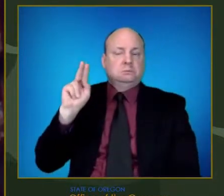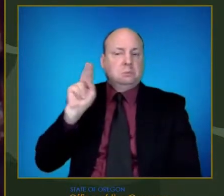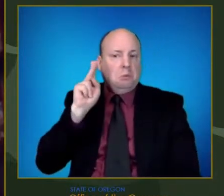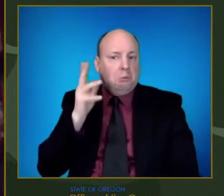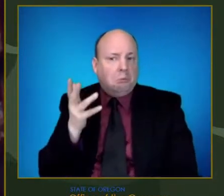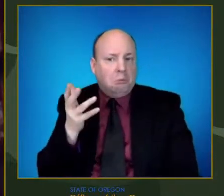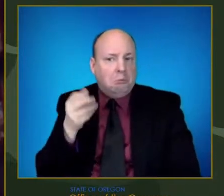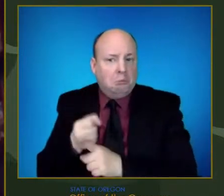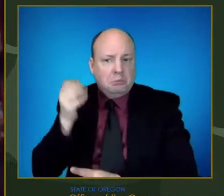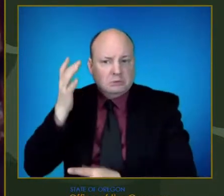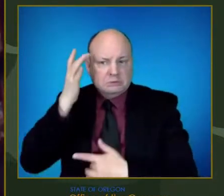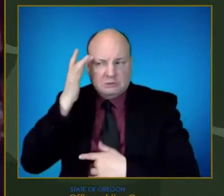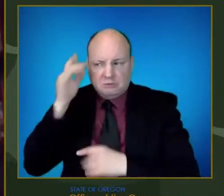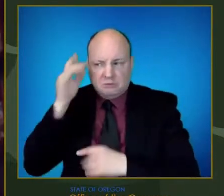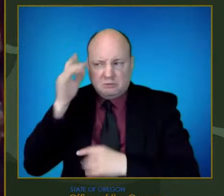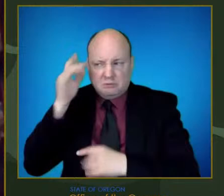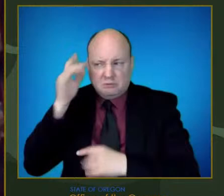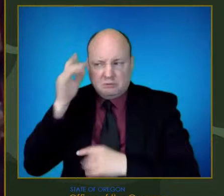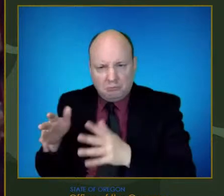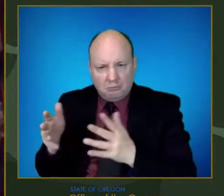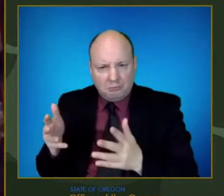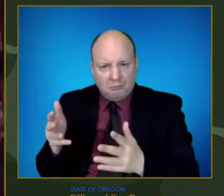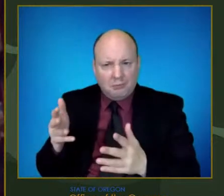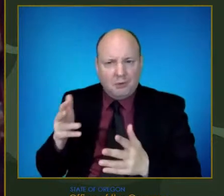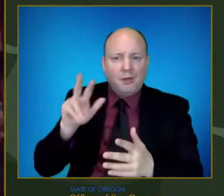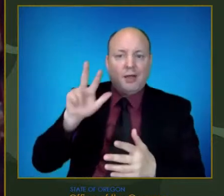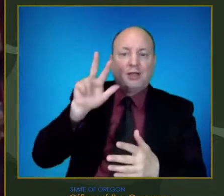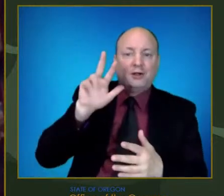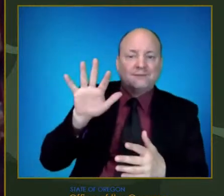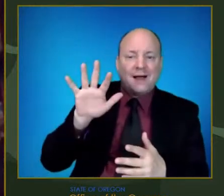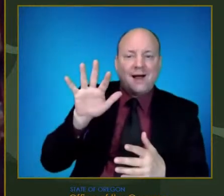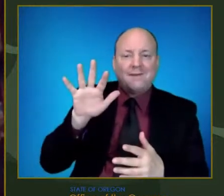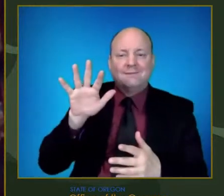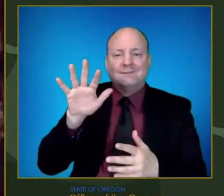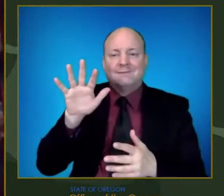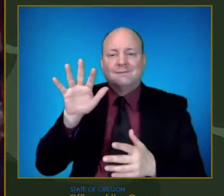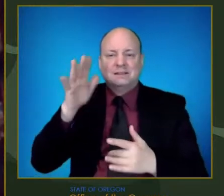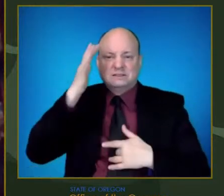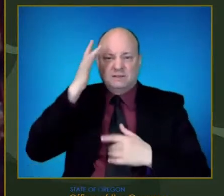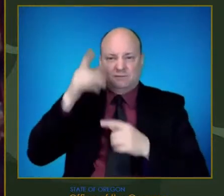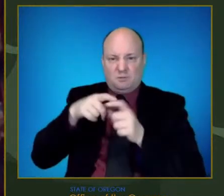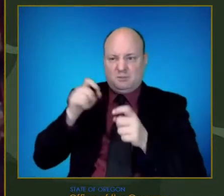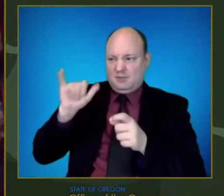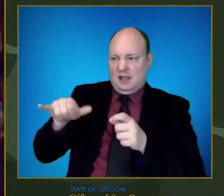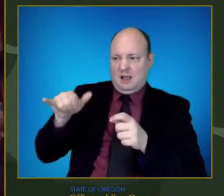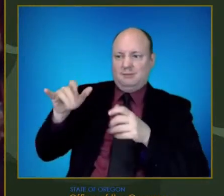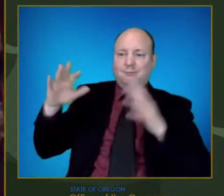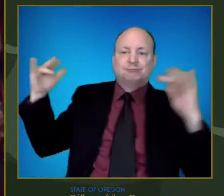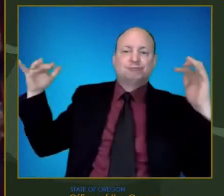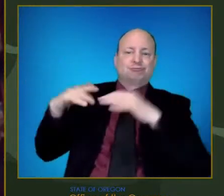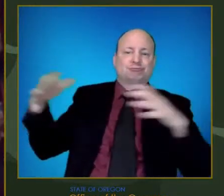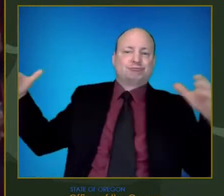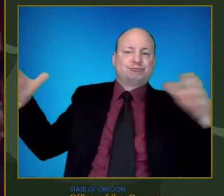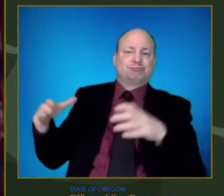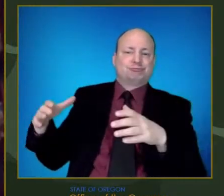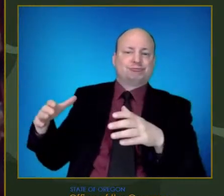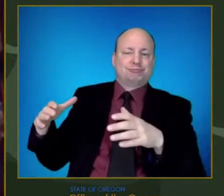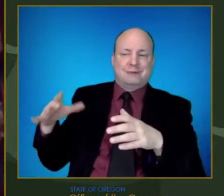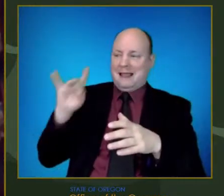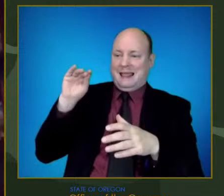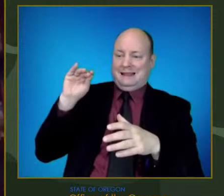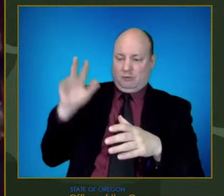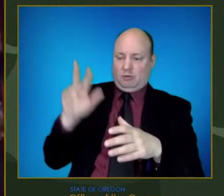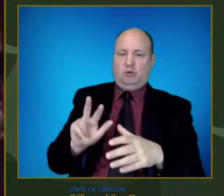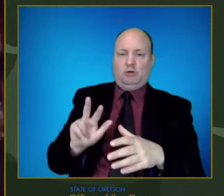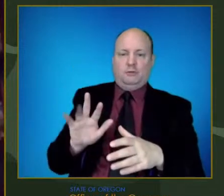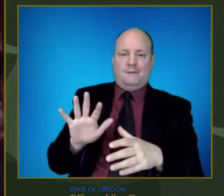in 35 cases from the immediate party and 30 cases that were infected secondarily. The local public